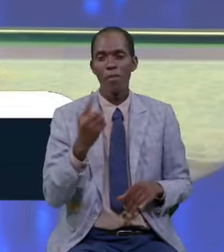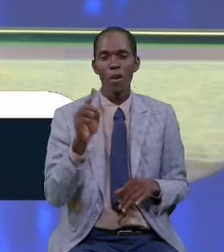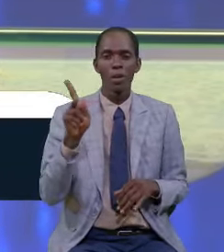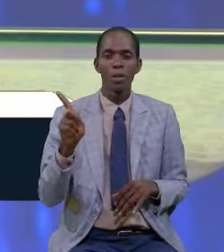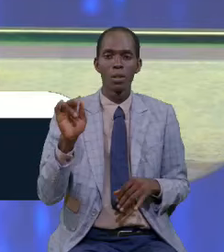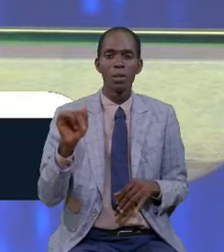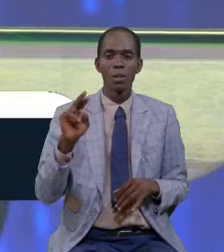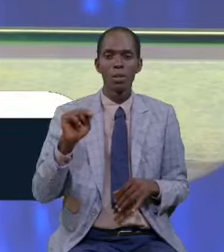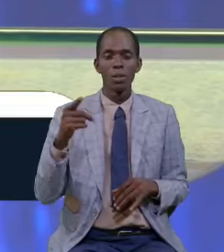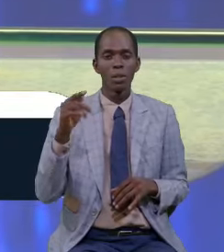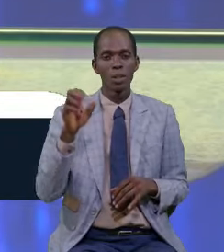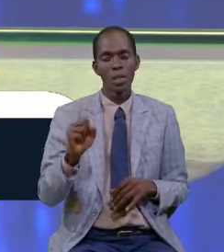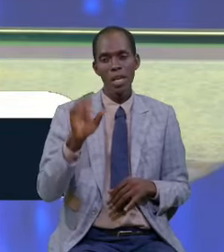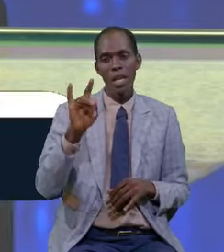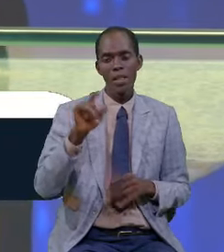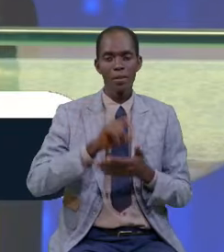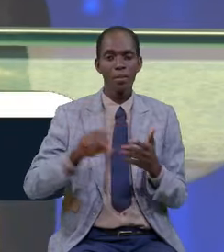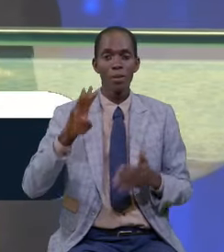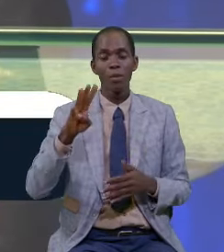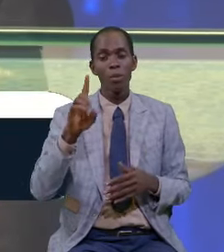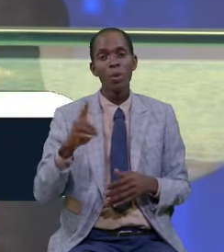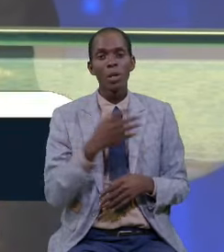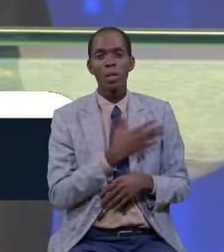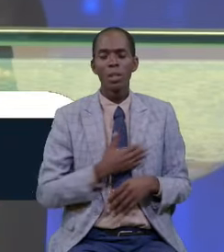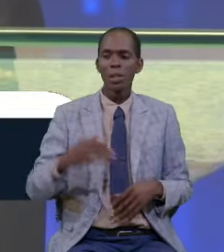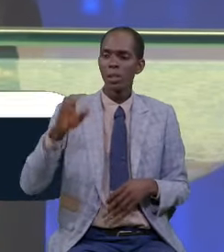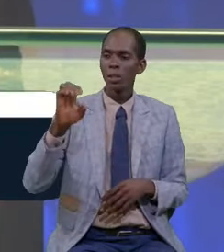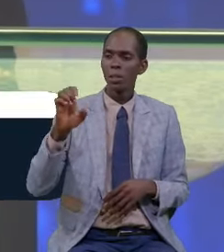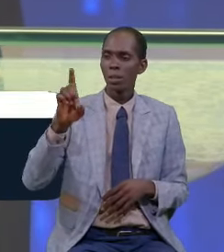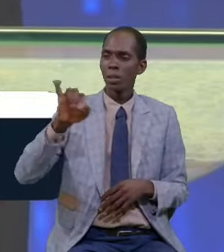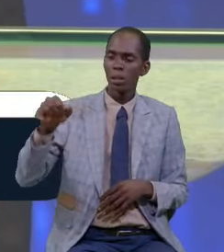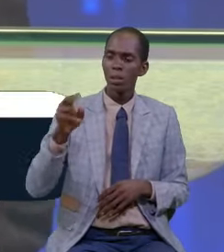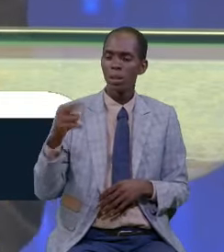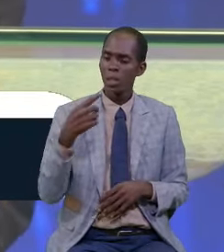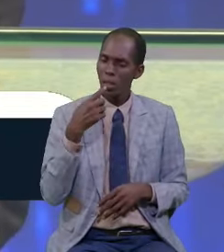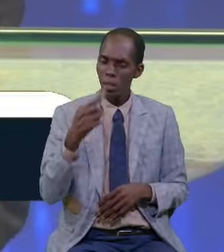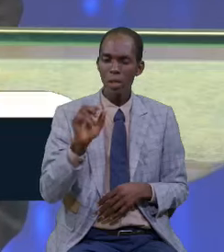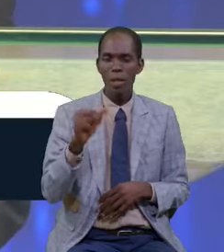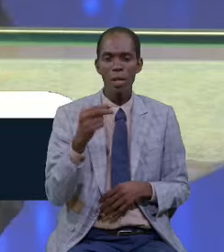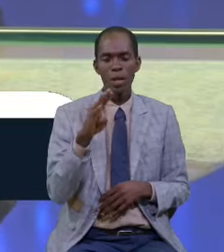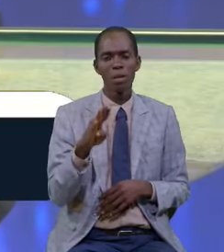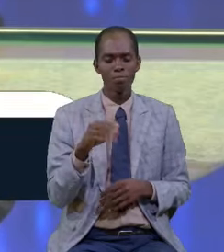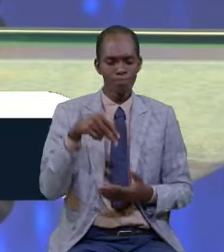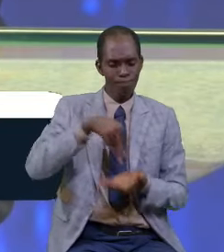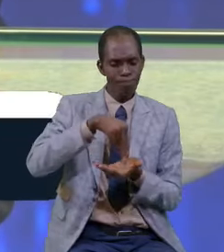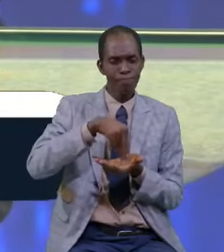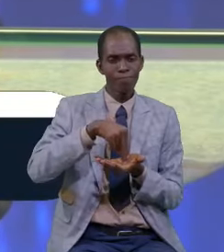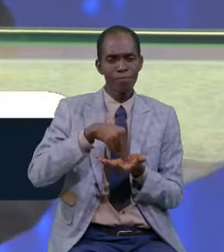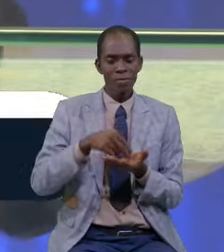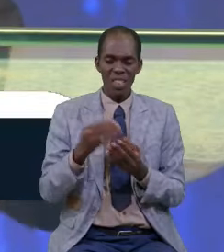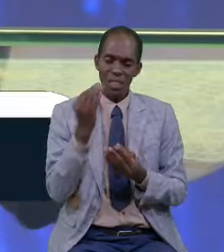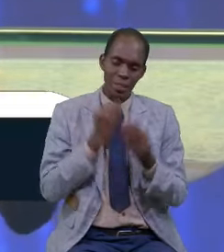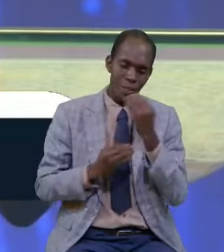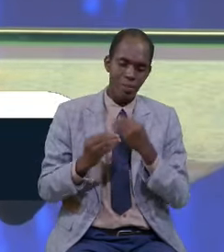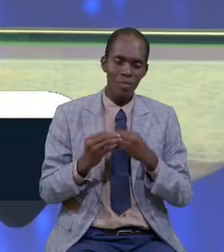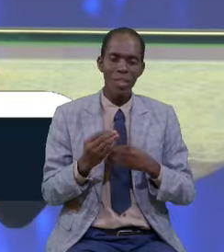verse 41. And Elijah said unto Ahab, get thee up, eat and drink,